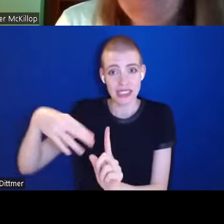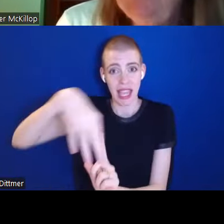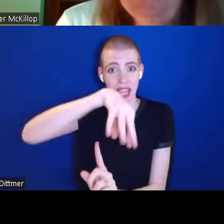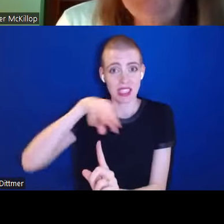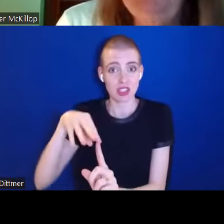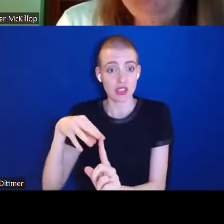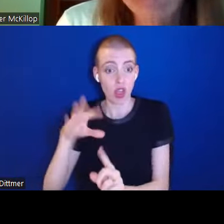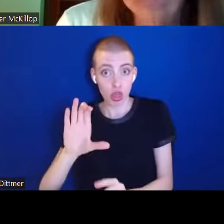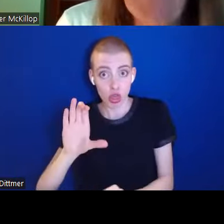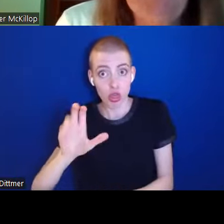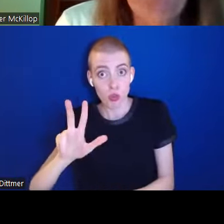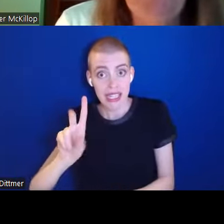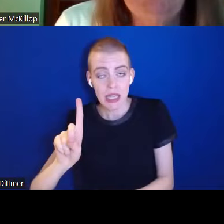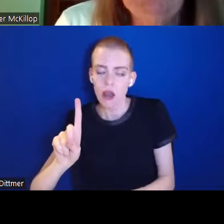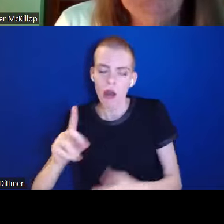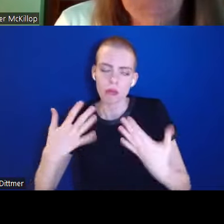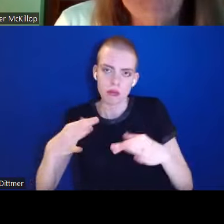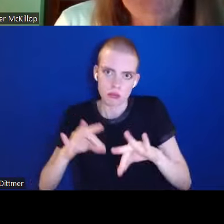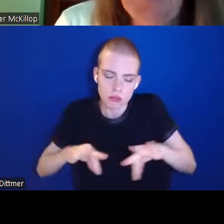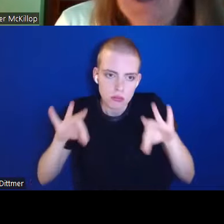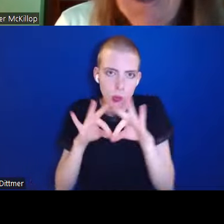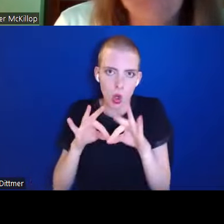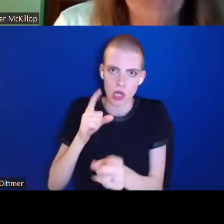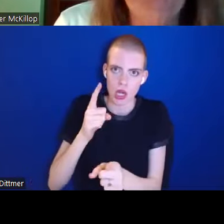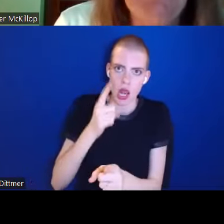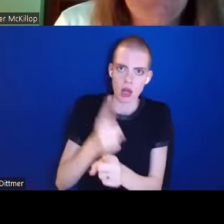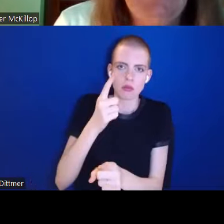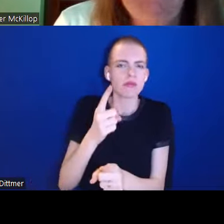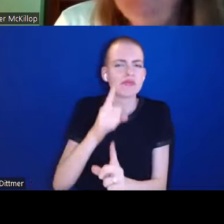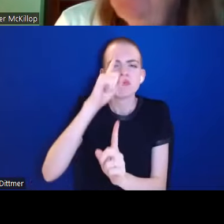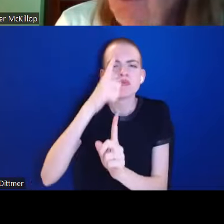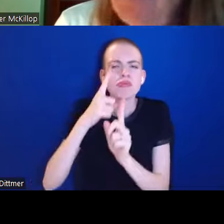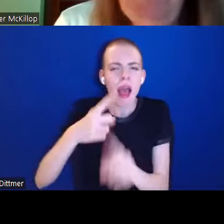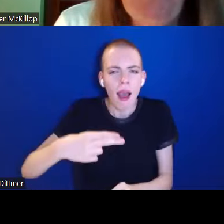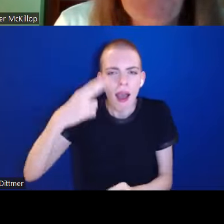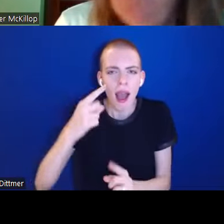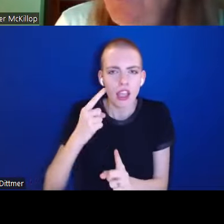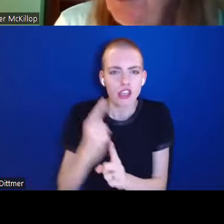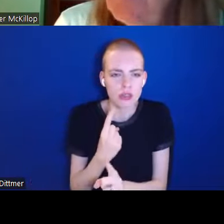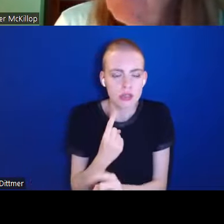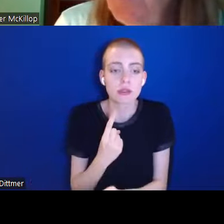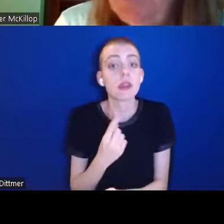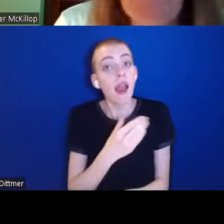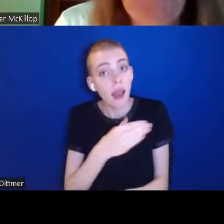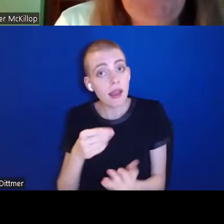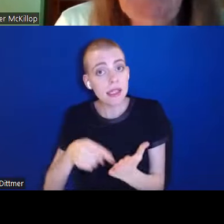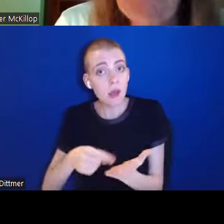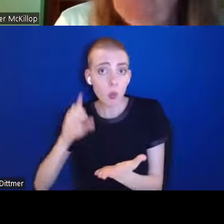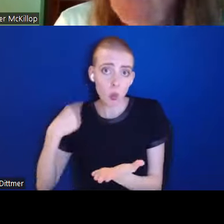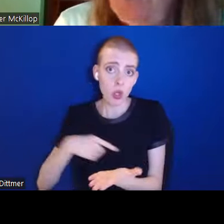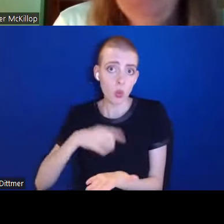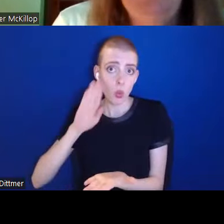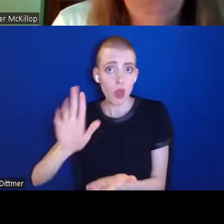really accurate, and we strive for high accuracy. And then sometimes we print things, and we can print